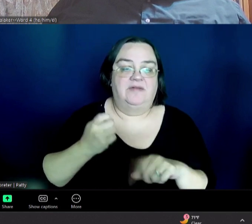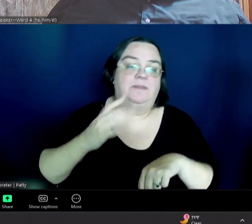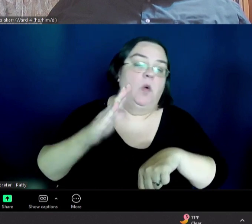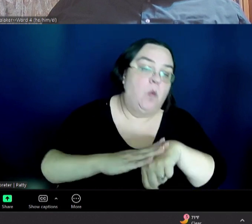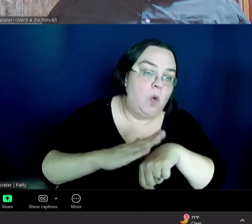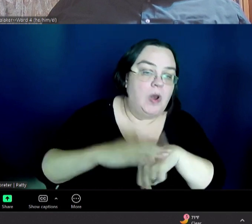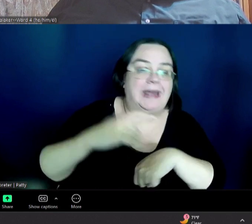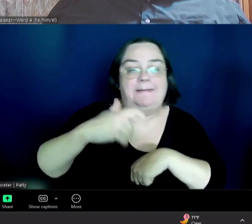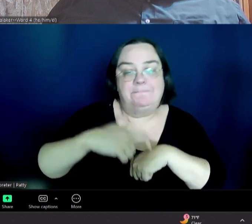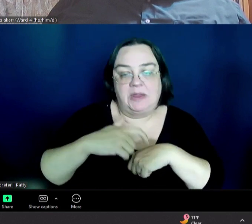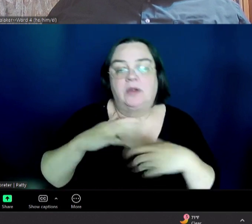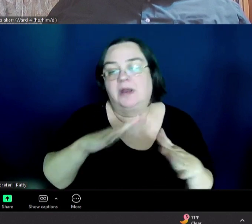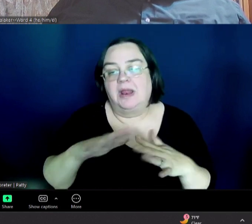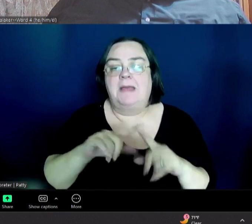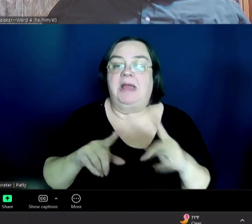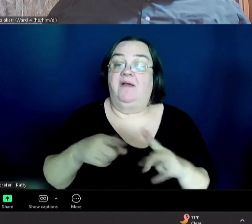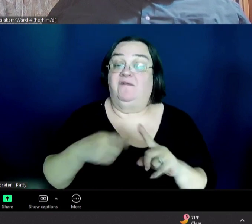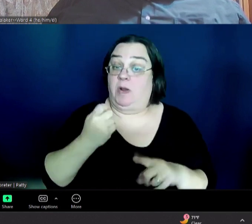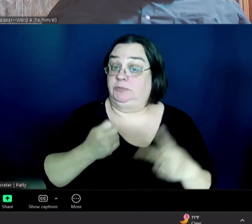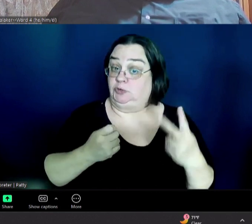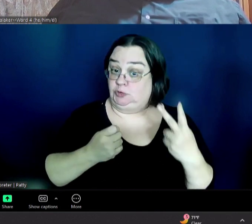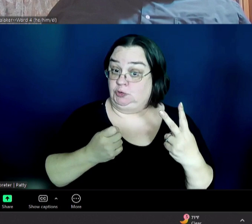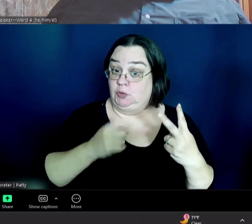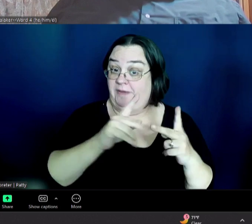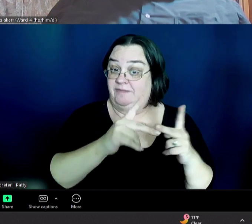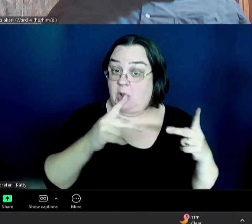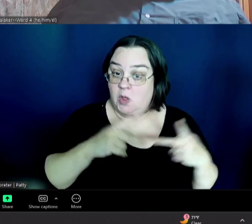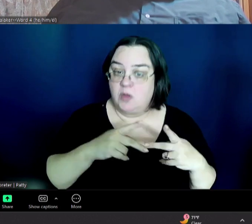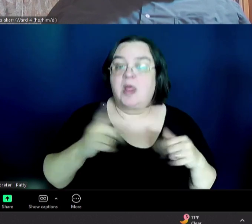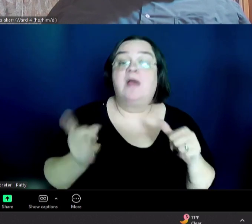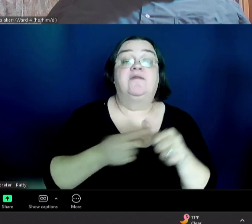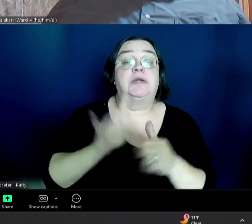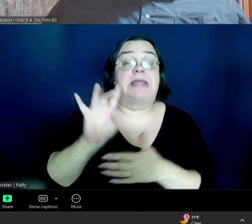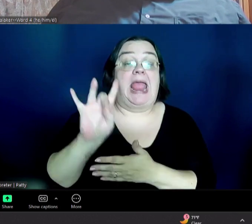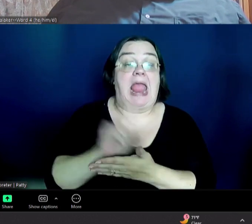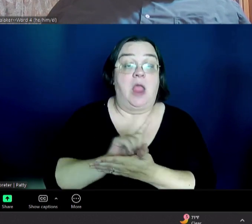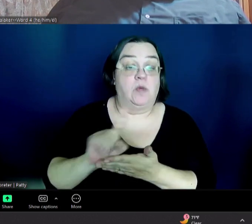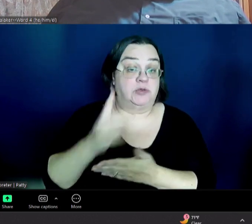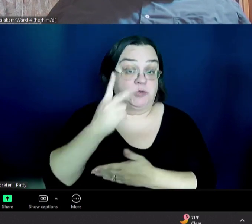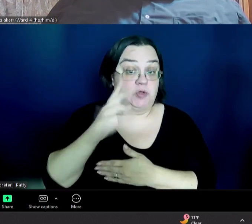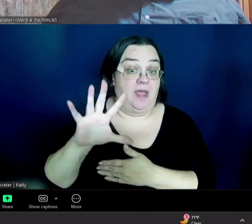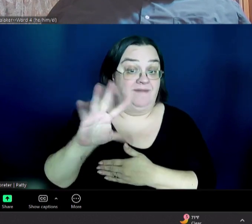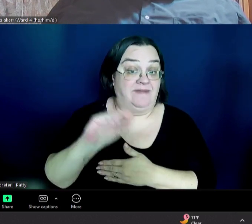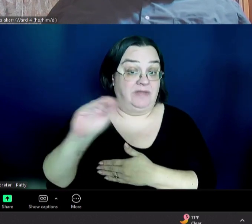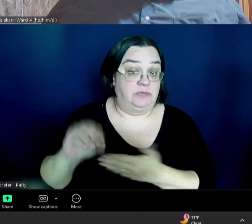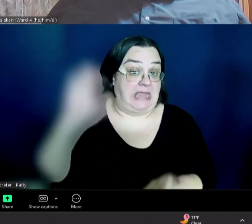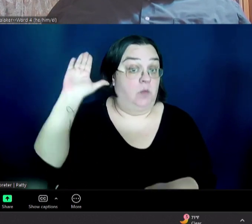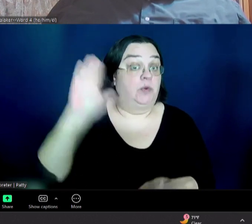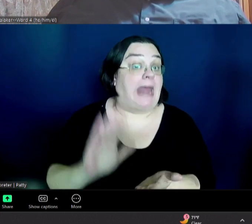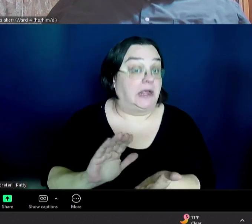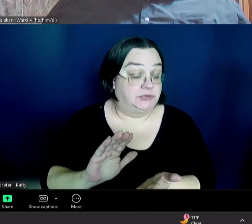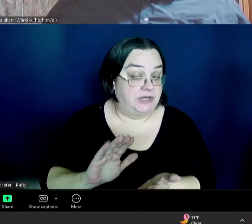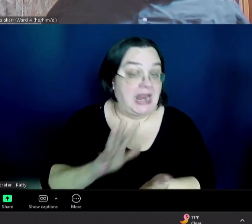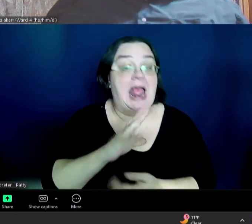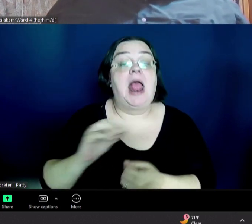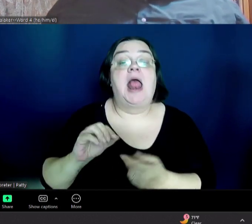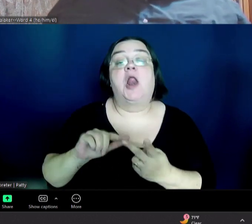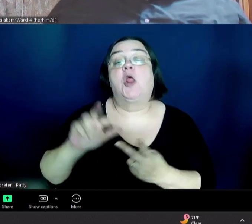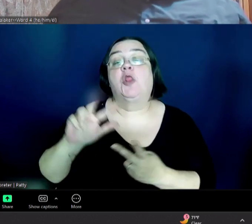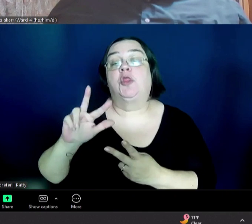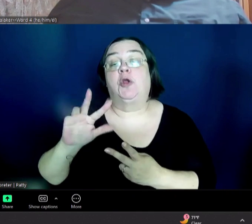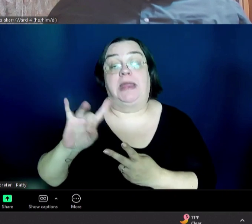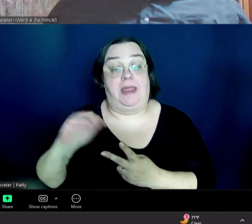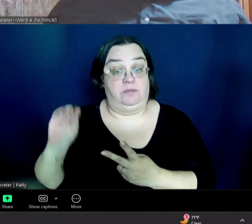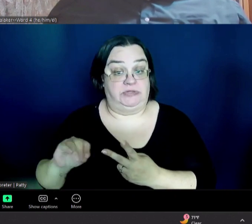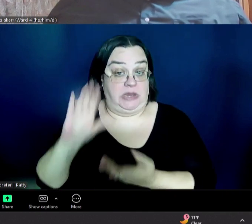2 of the municipalities, we have seen in the first 8 weeks, we saw a 50% reduction and a 38% reduction